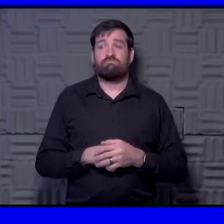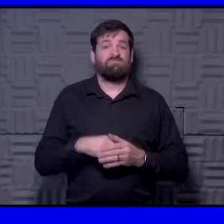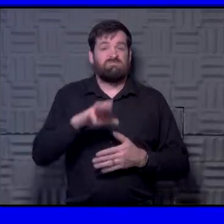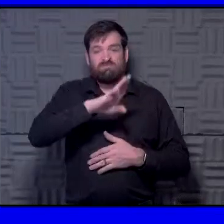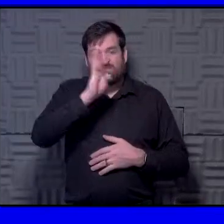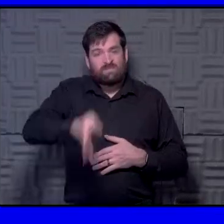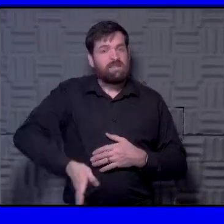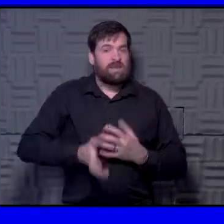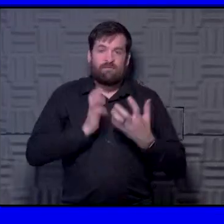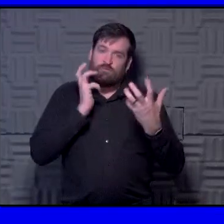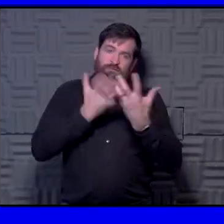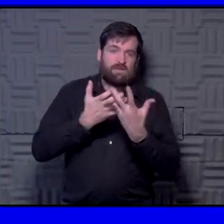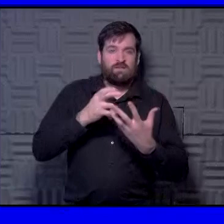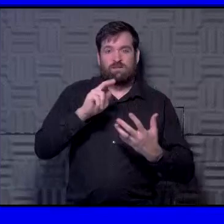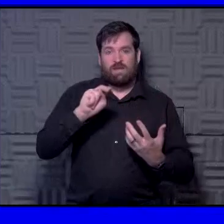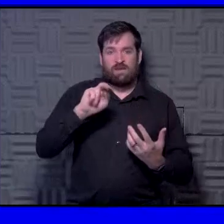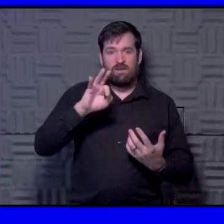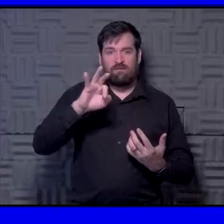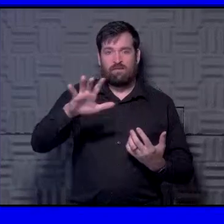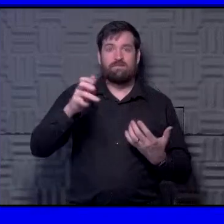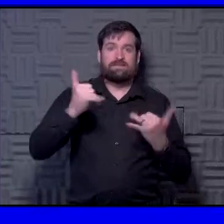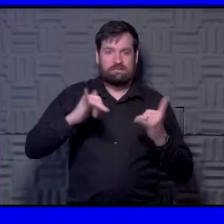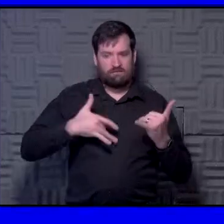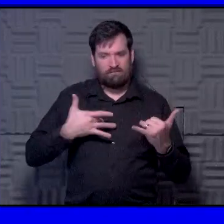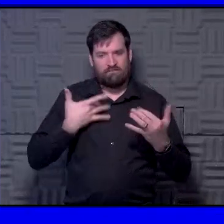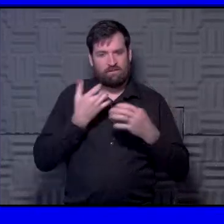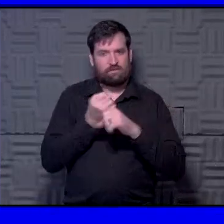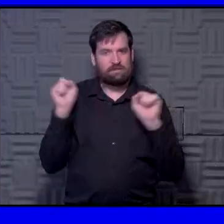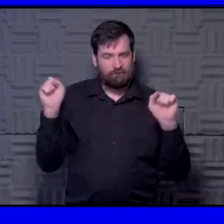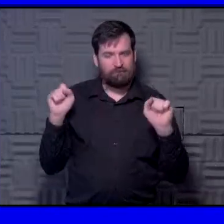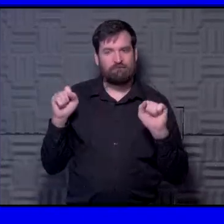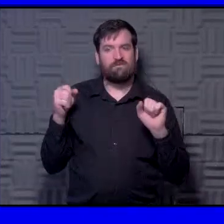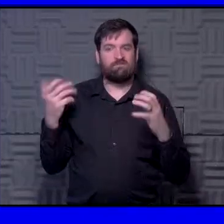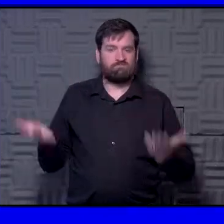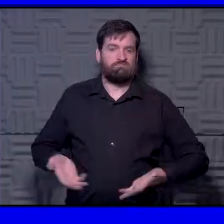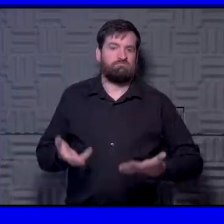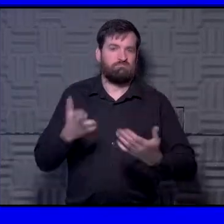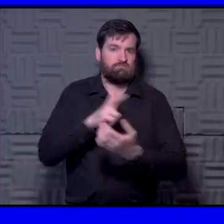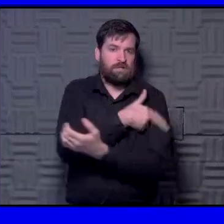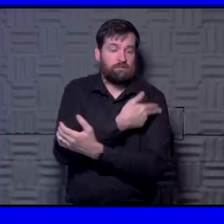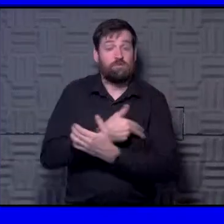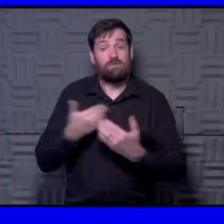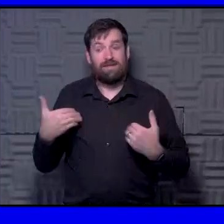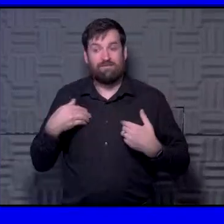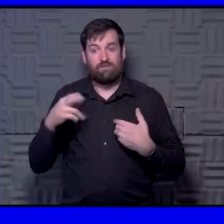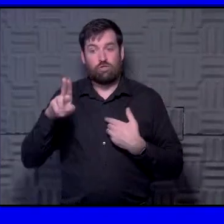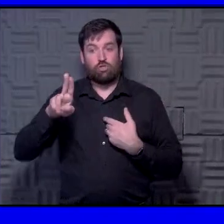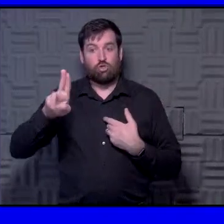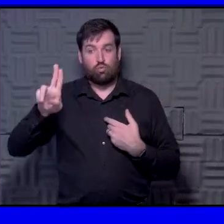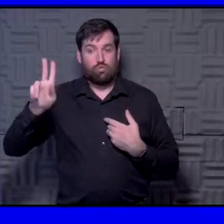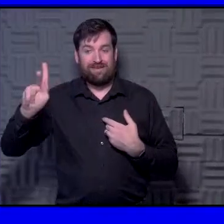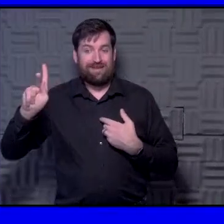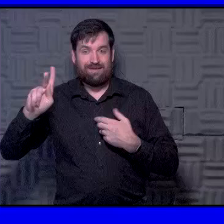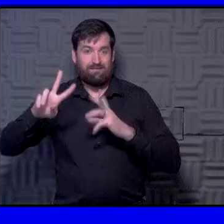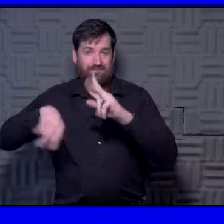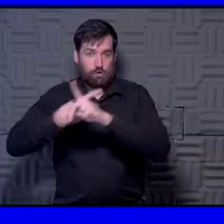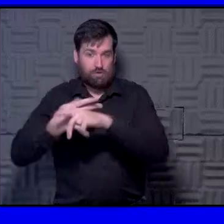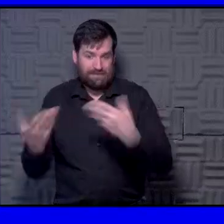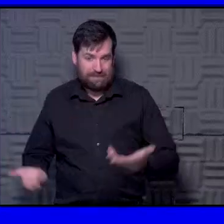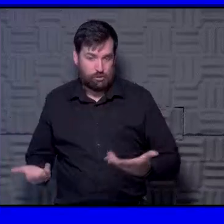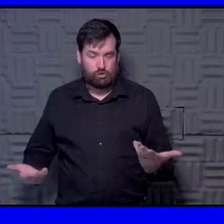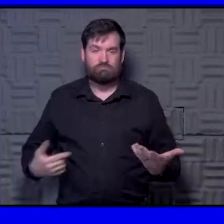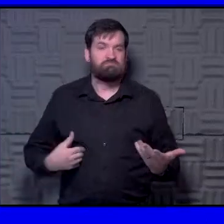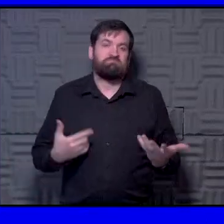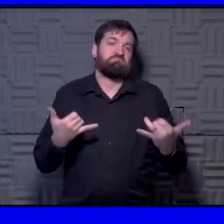for an N95. I still feel safe with what I'm doing in the hospital, even if we had the UK variant patients in the